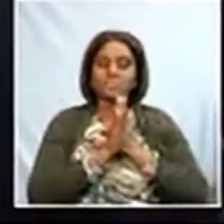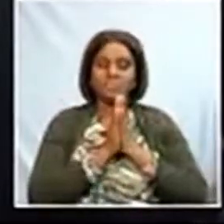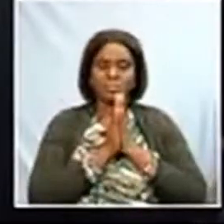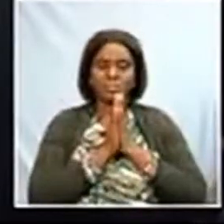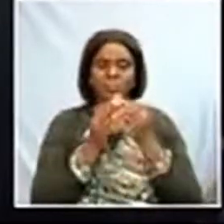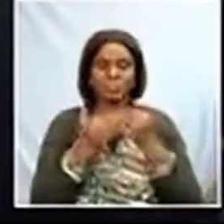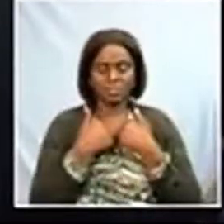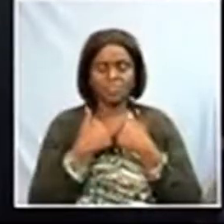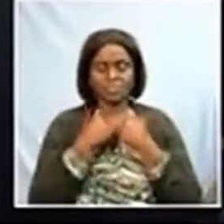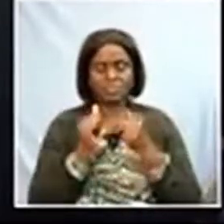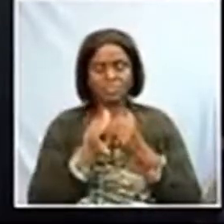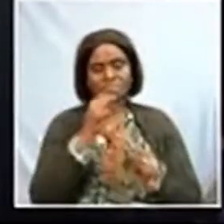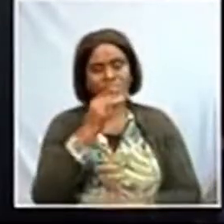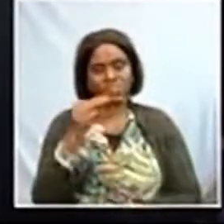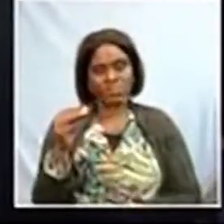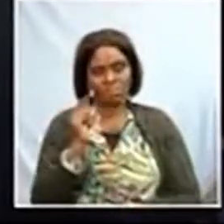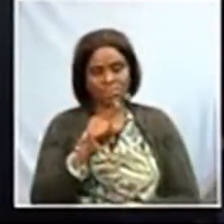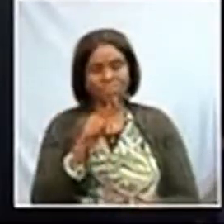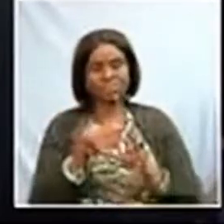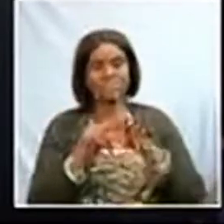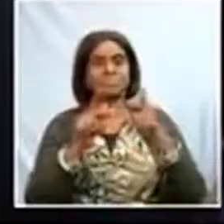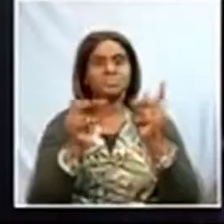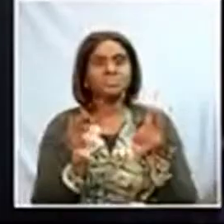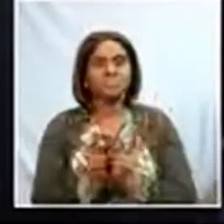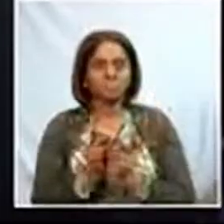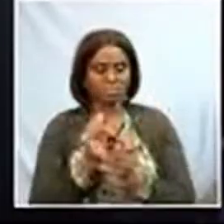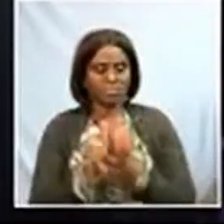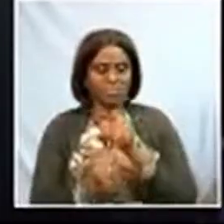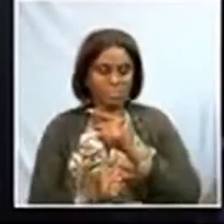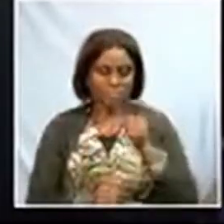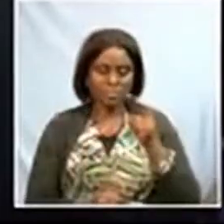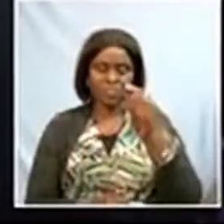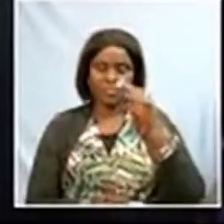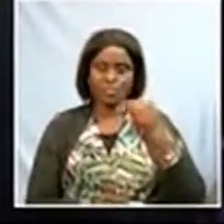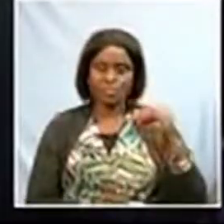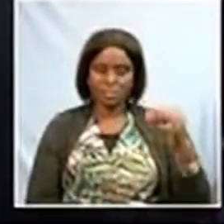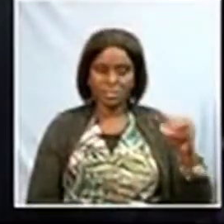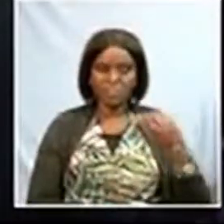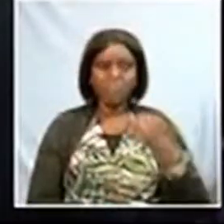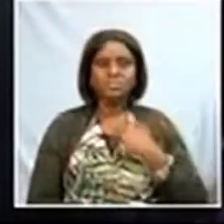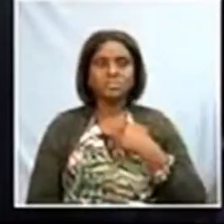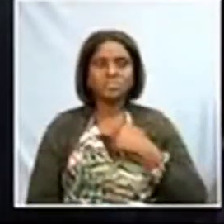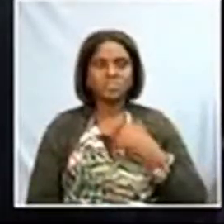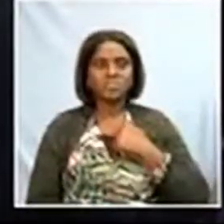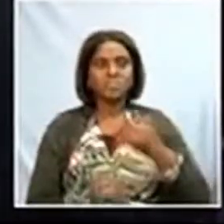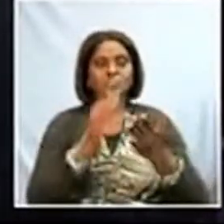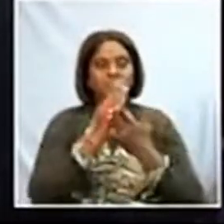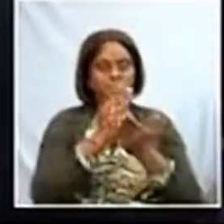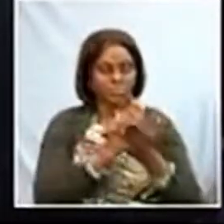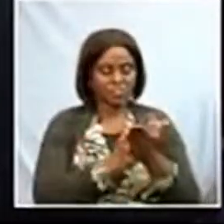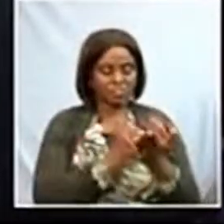off with the materials on site, which are these materials that you have listed here.